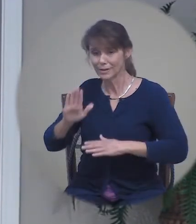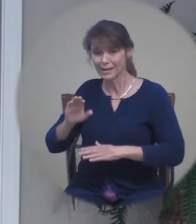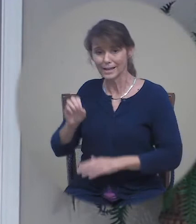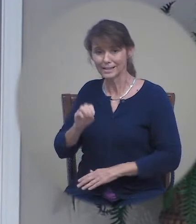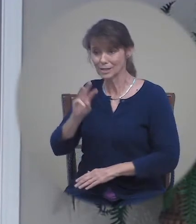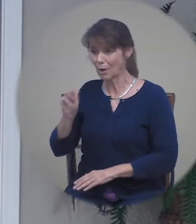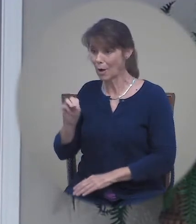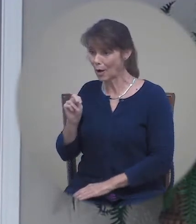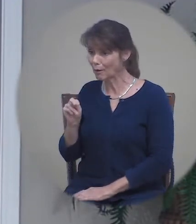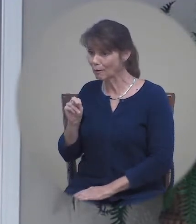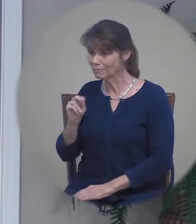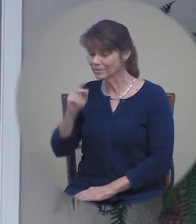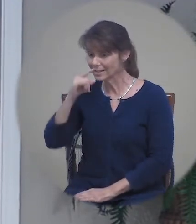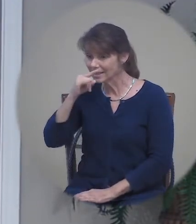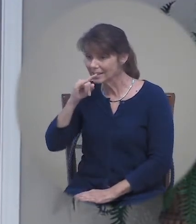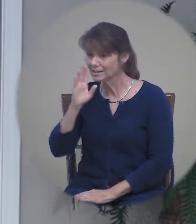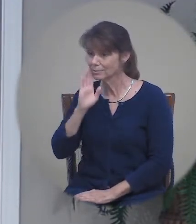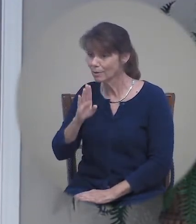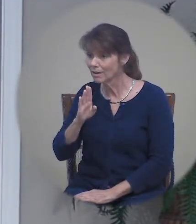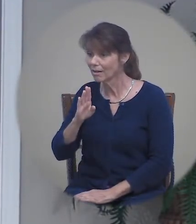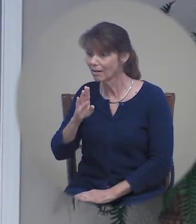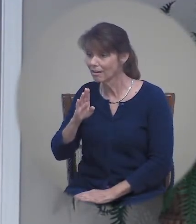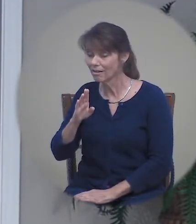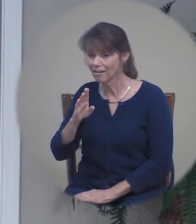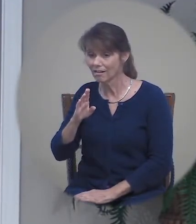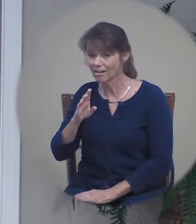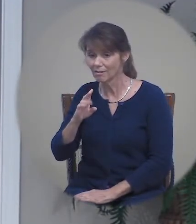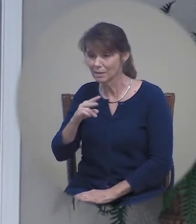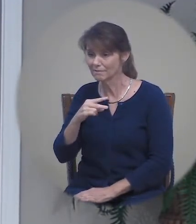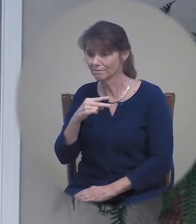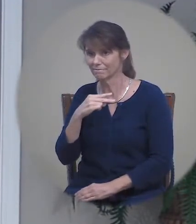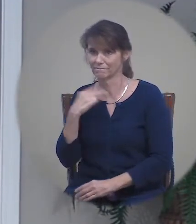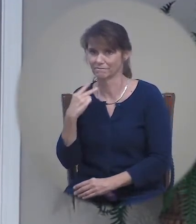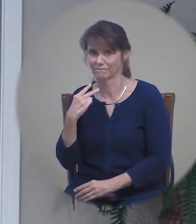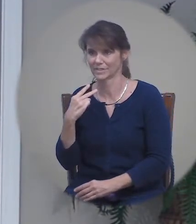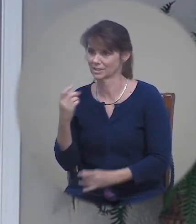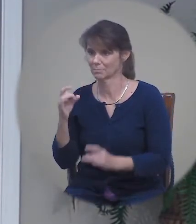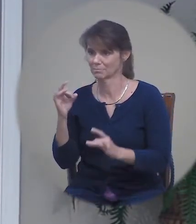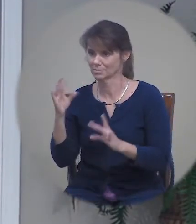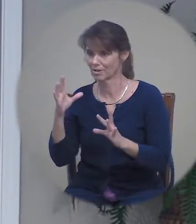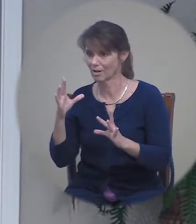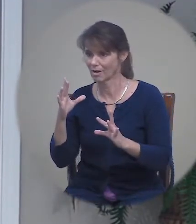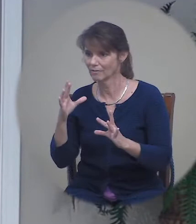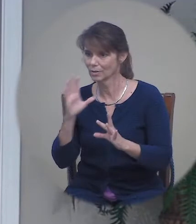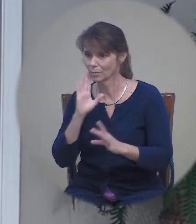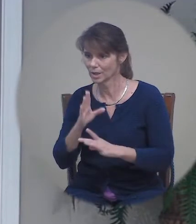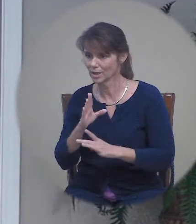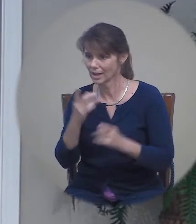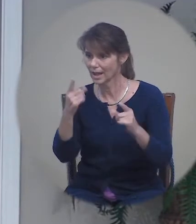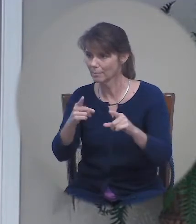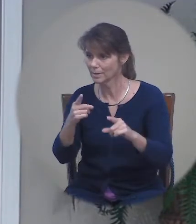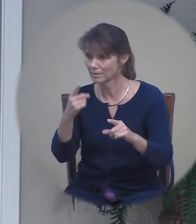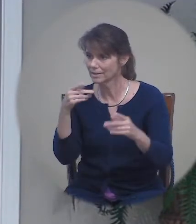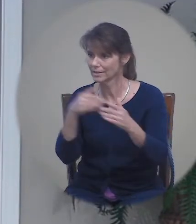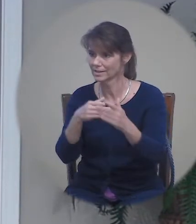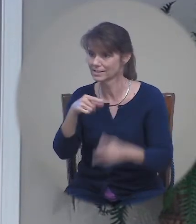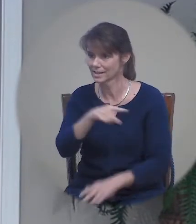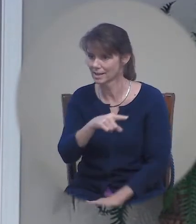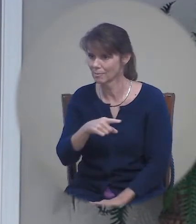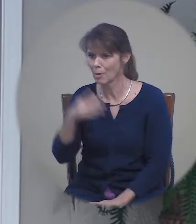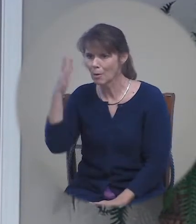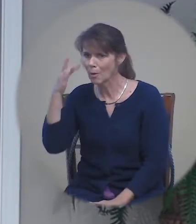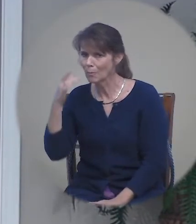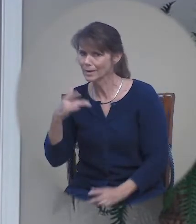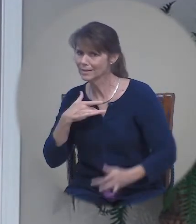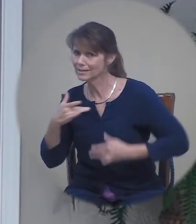are themselves going to be the victims of this. And it just makes you wonder about why doesn't he think more